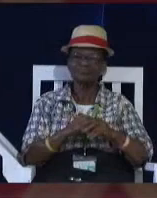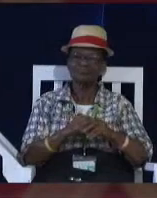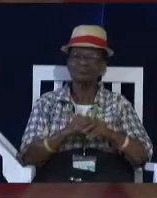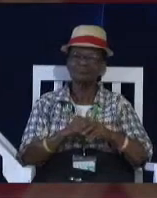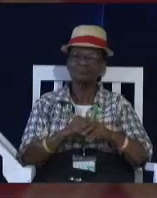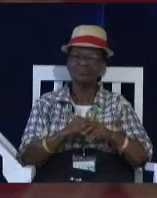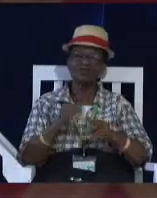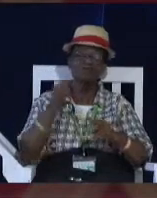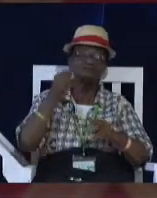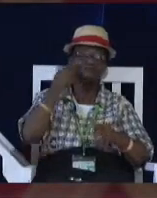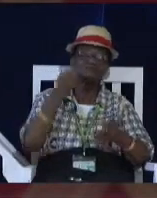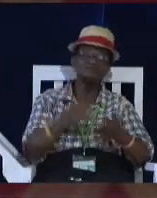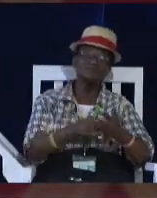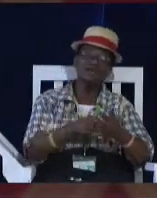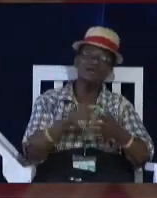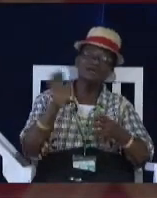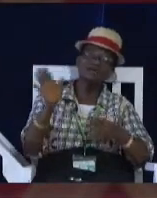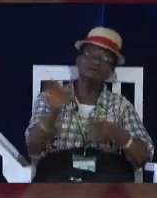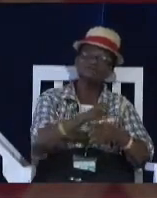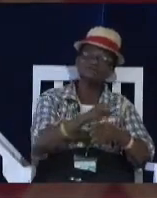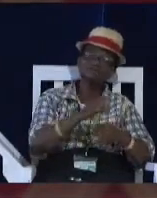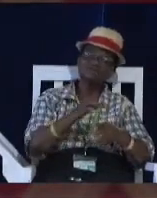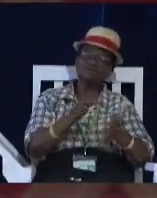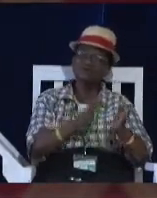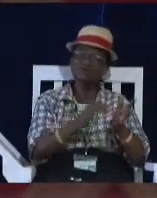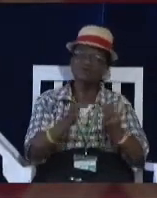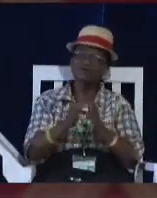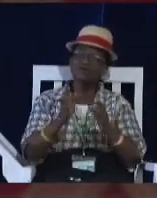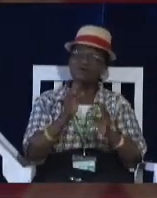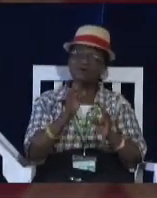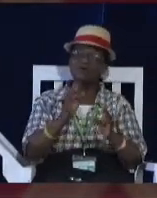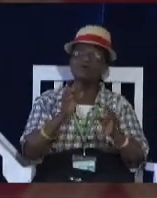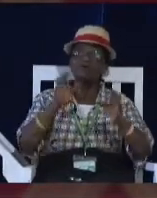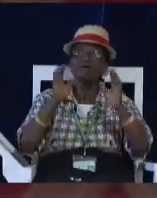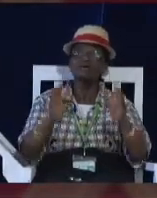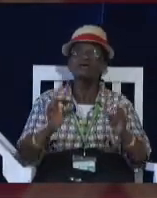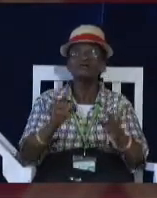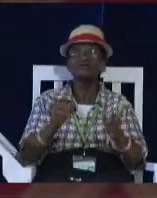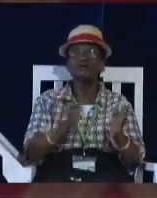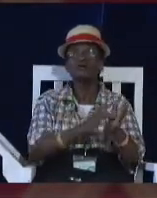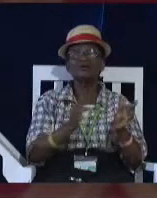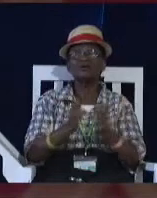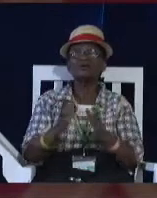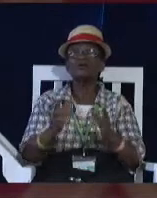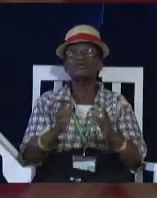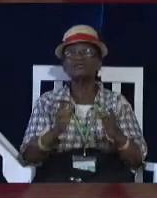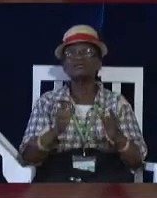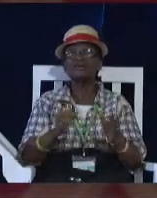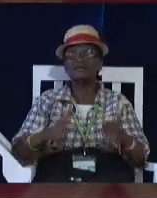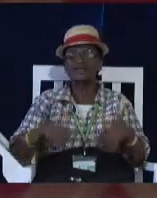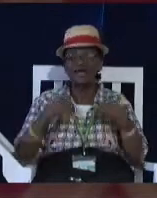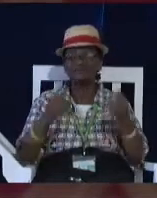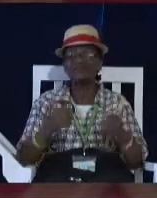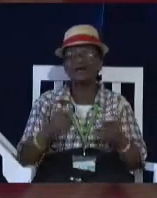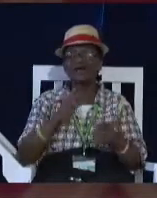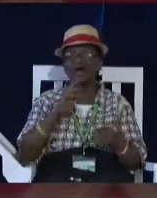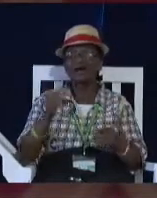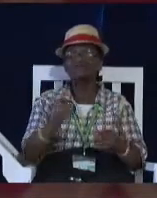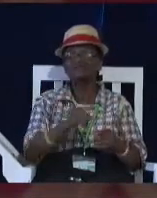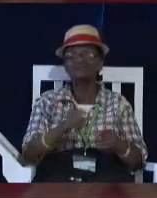Check your Christian life. Are you living